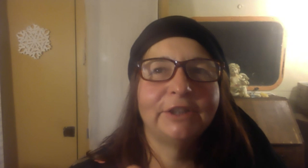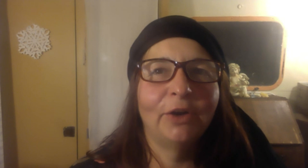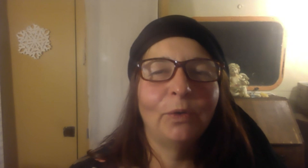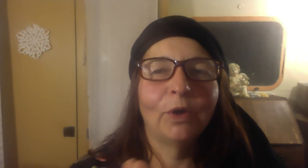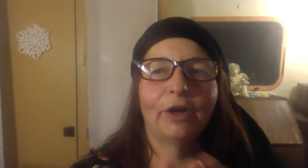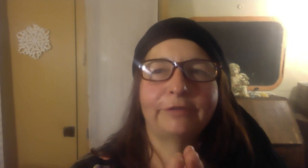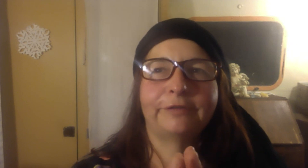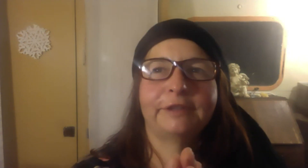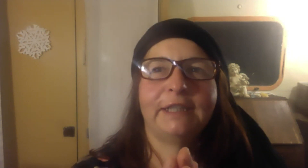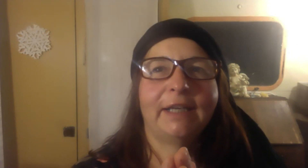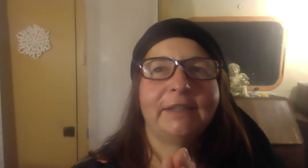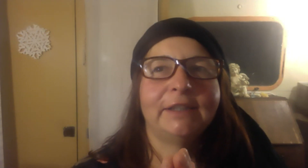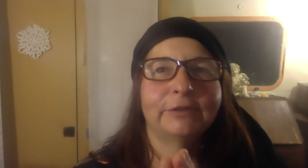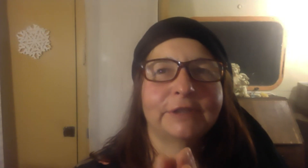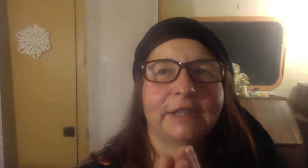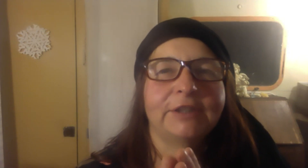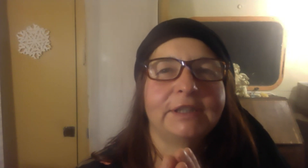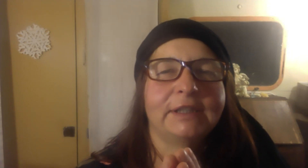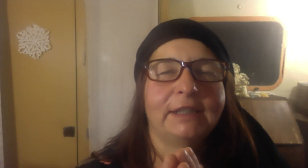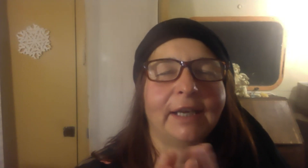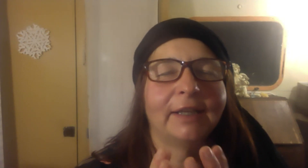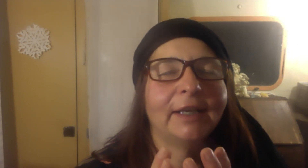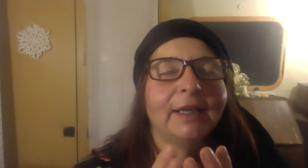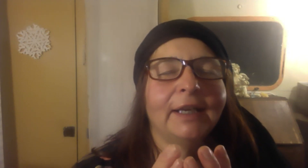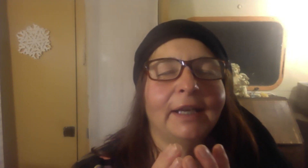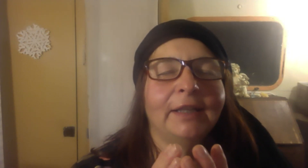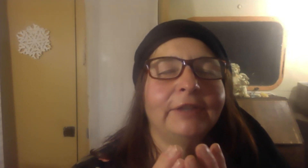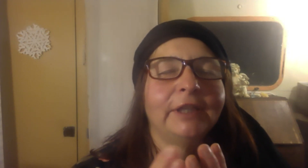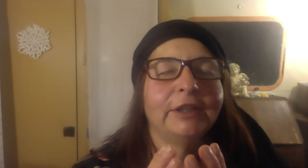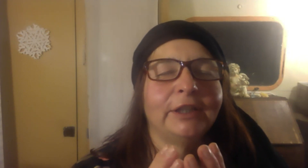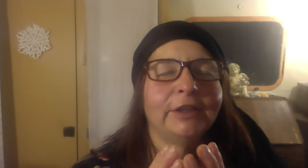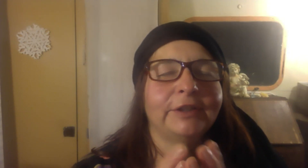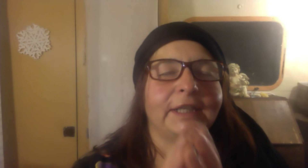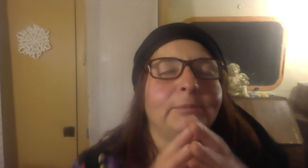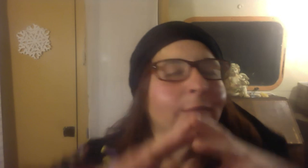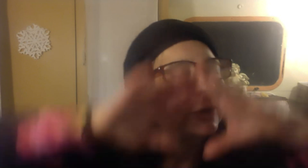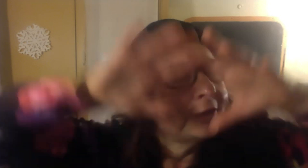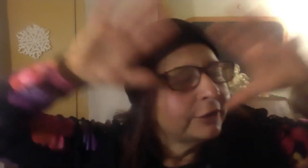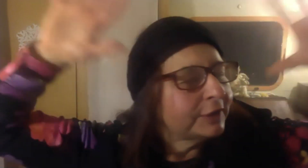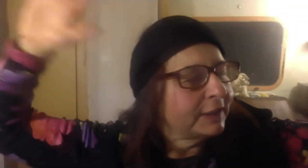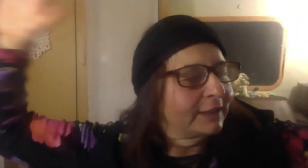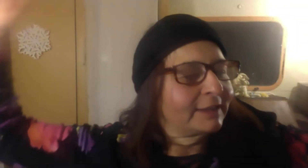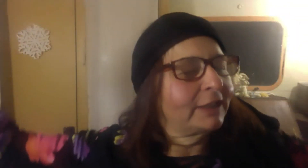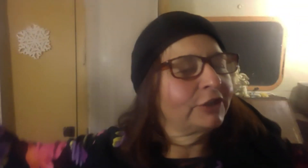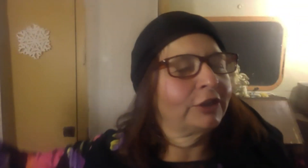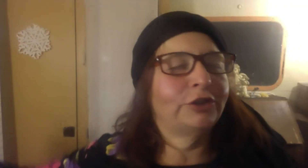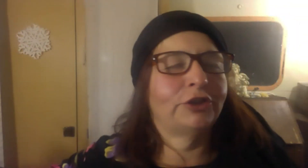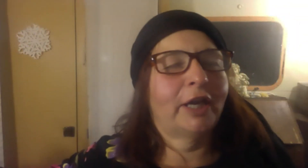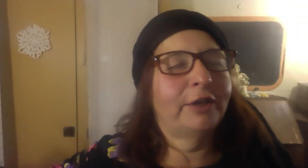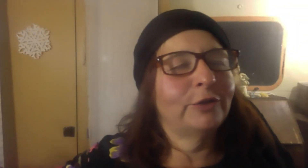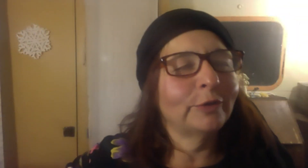let go of the idea of scarcity, that living on the earth, that Mother Earth has such